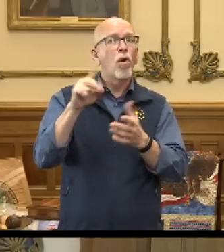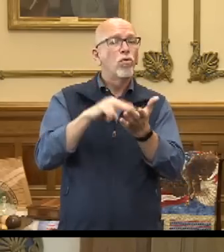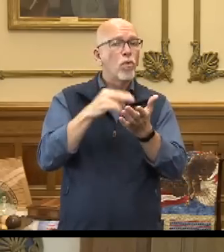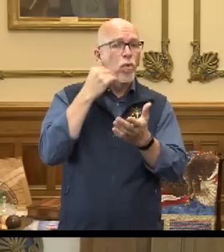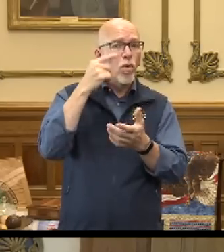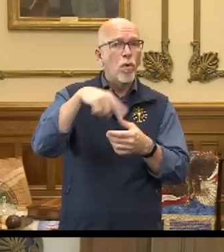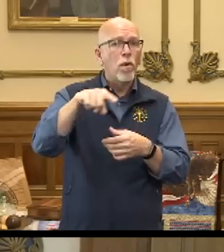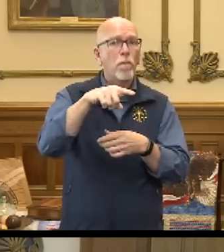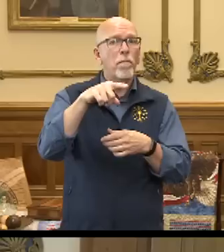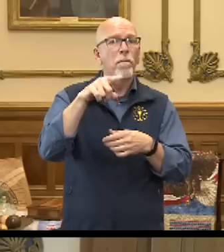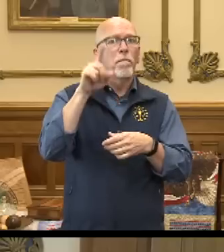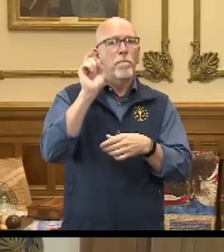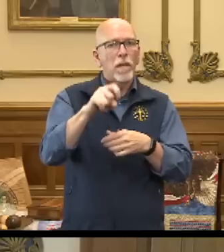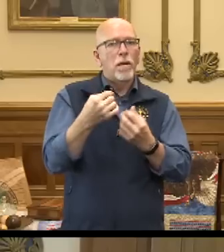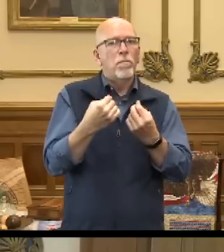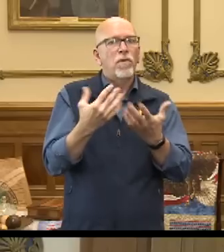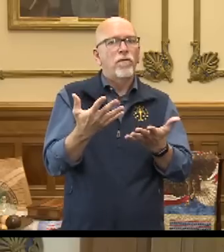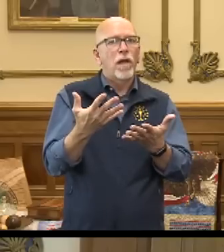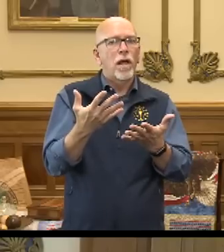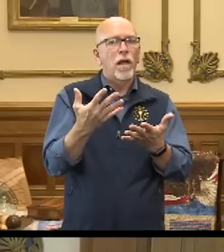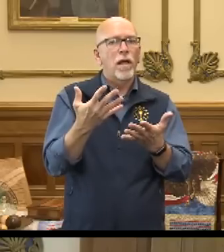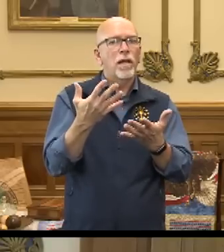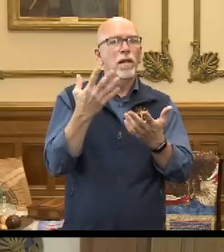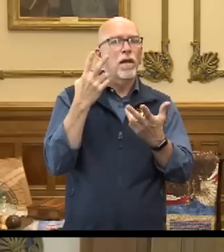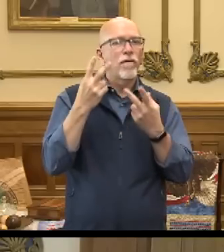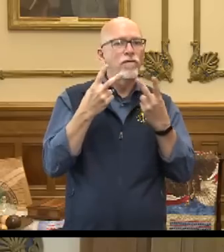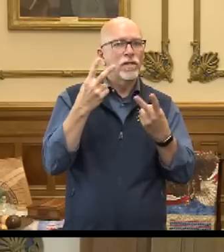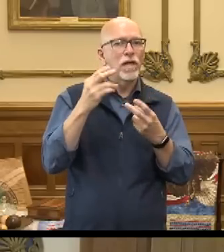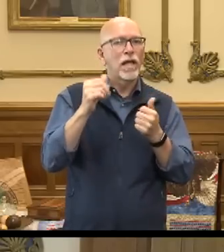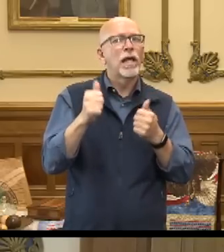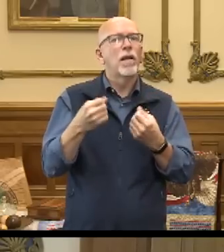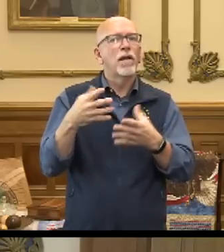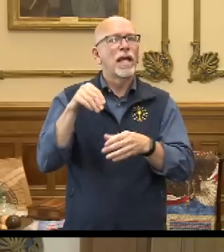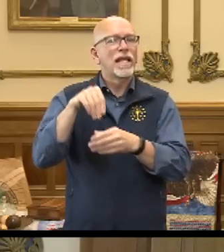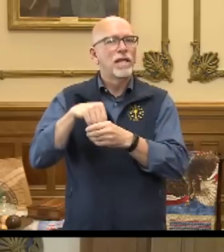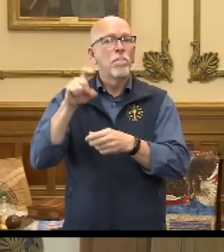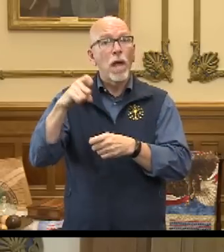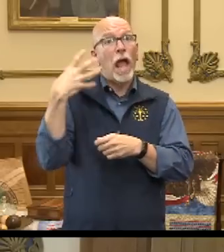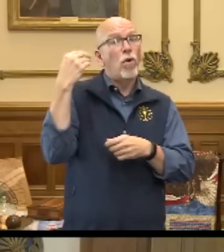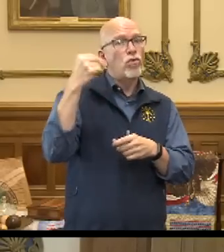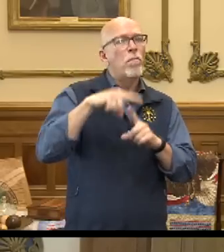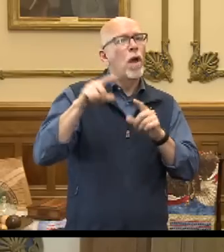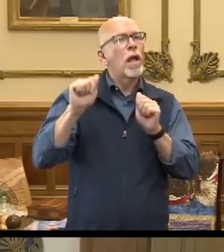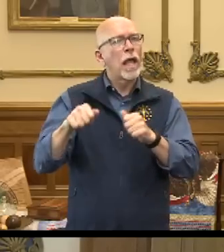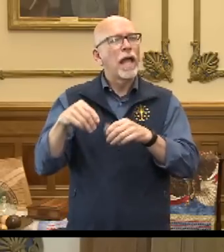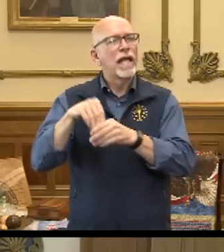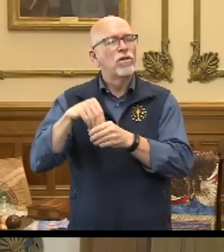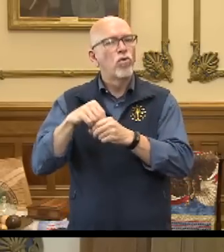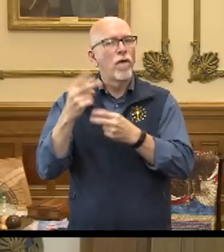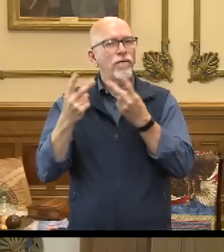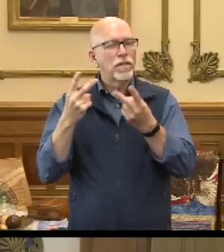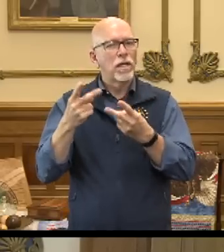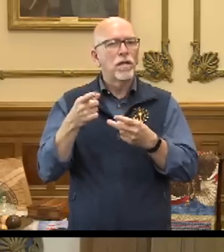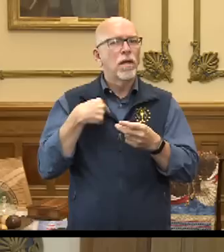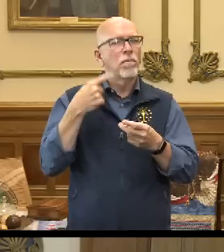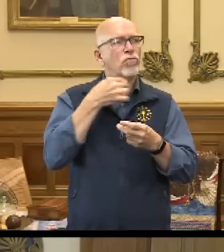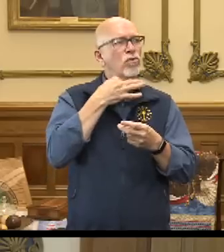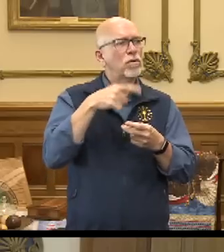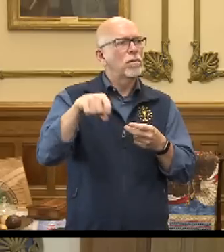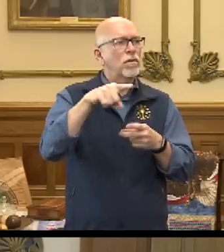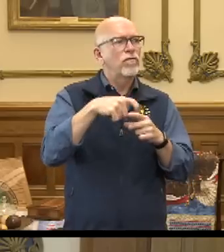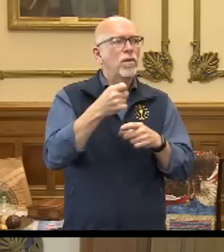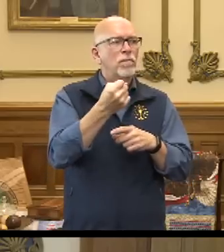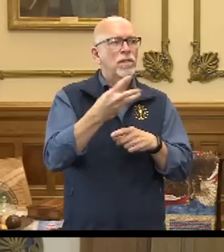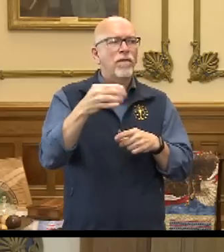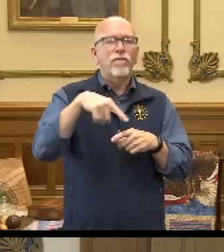and I'm quoting, must provide outdoor visitation and may provide indoor visitation. I'm hearing from caregivers and multiple